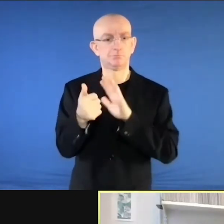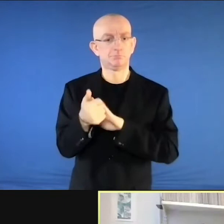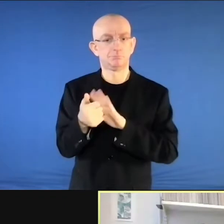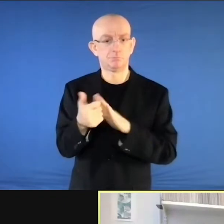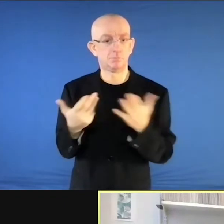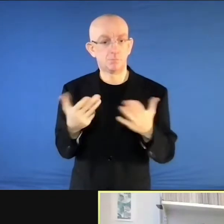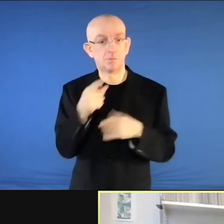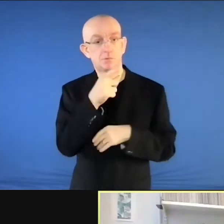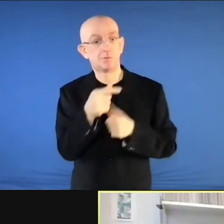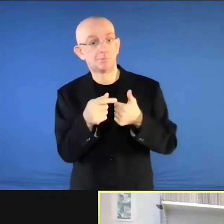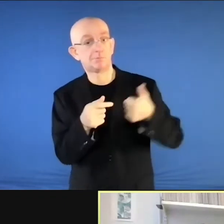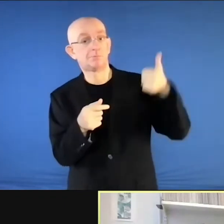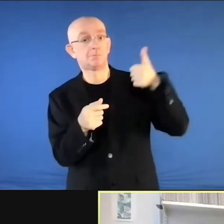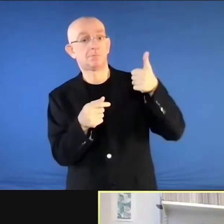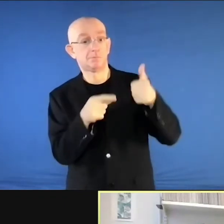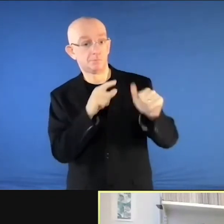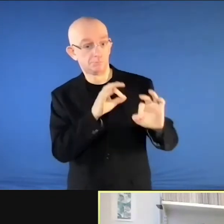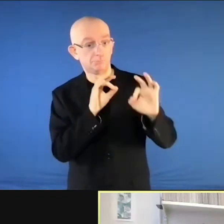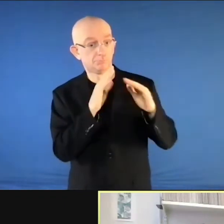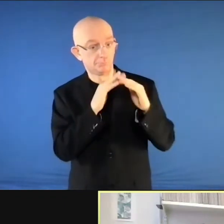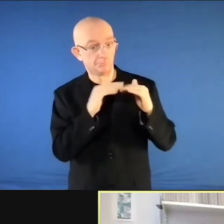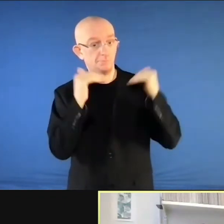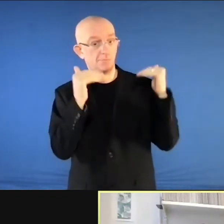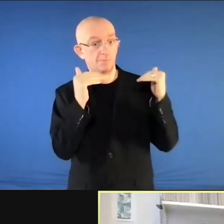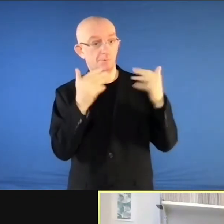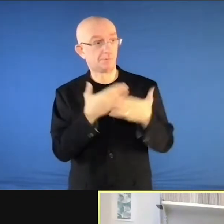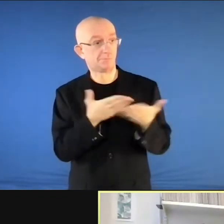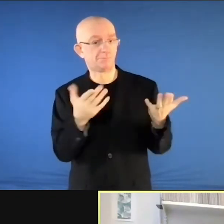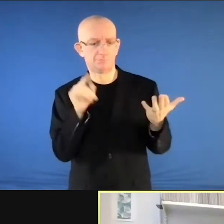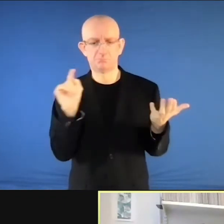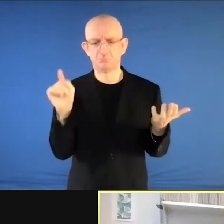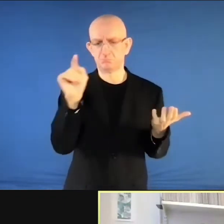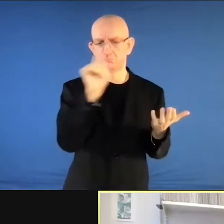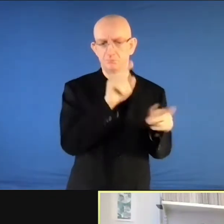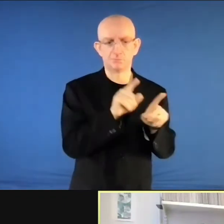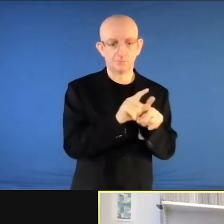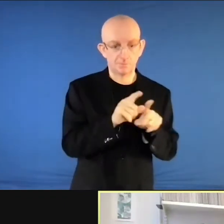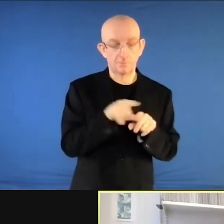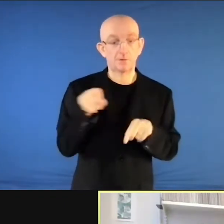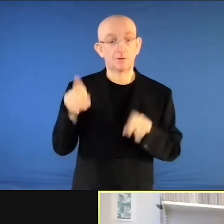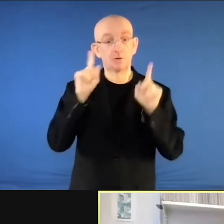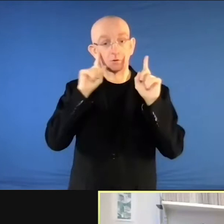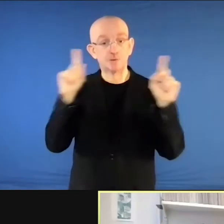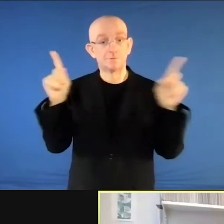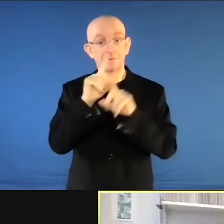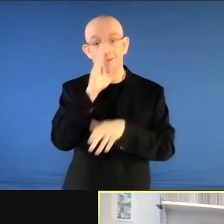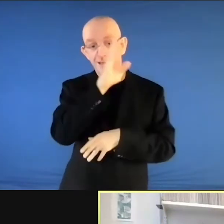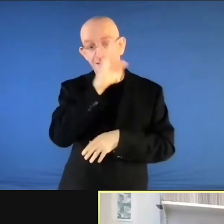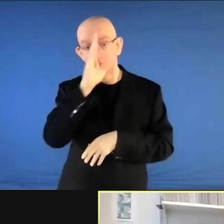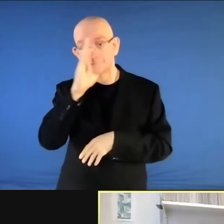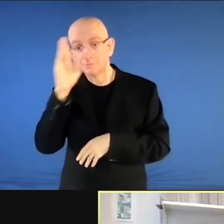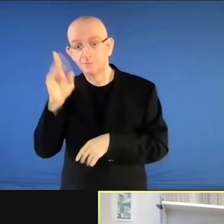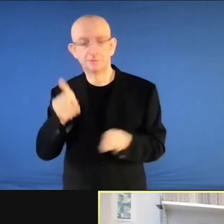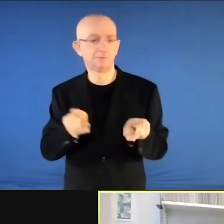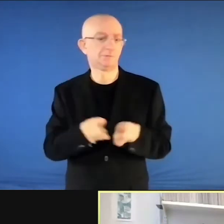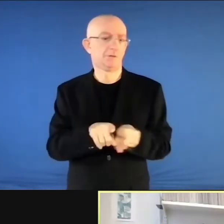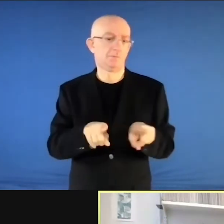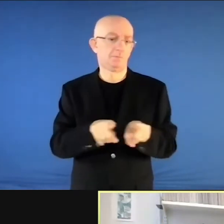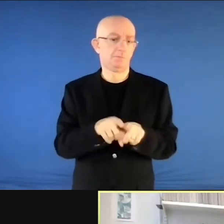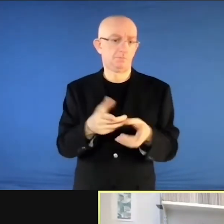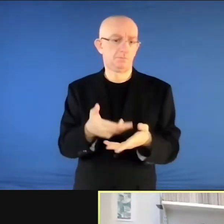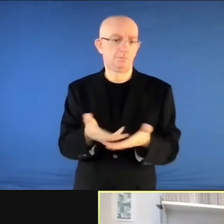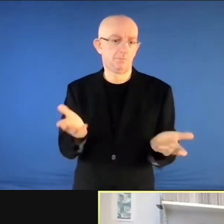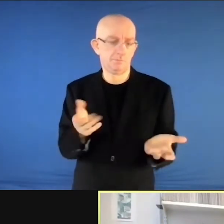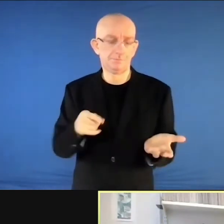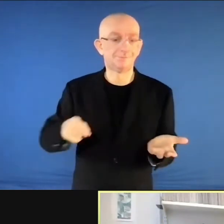And university academics are no different. That said, most of those codes of ethics are about doing any